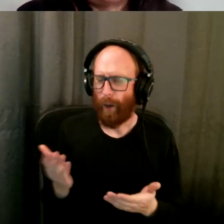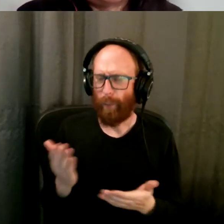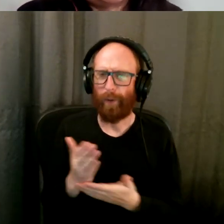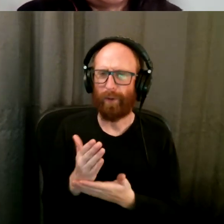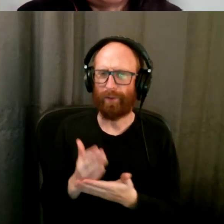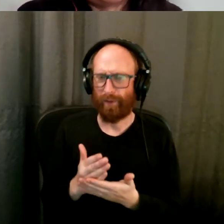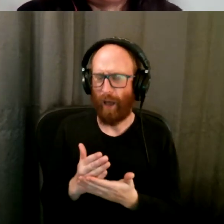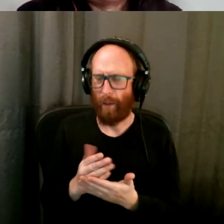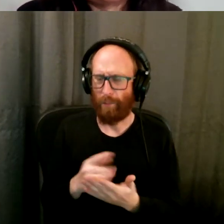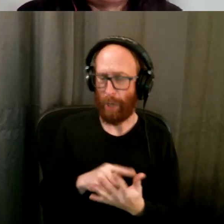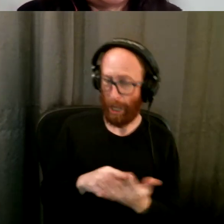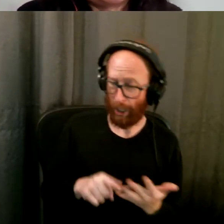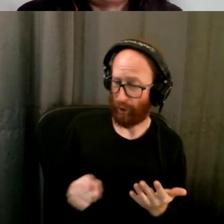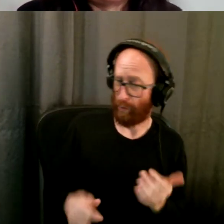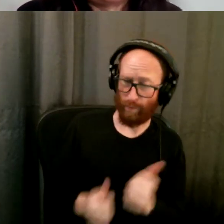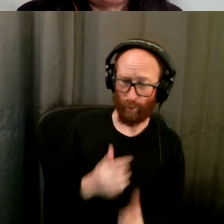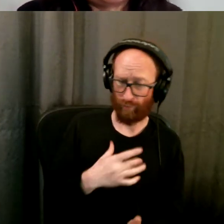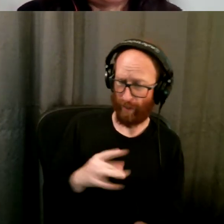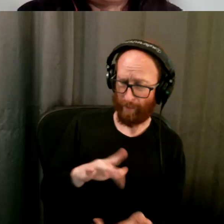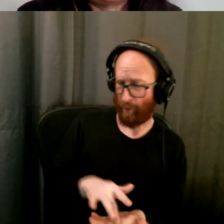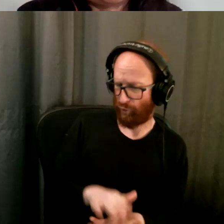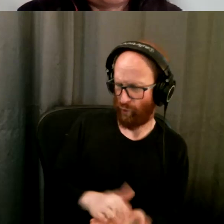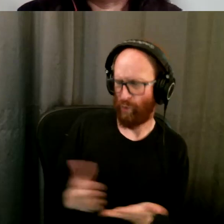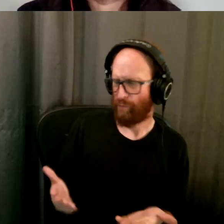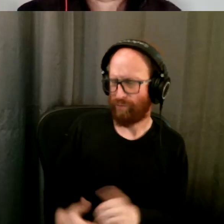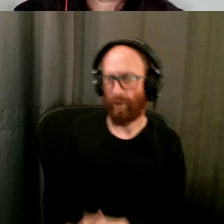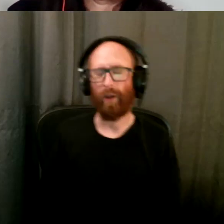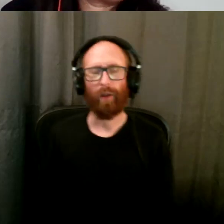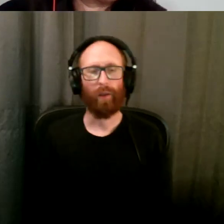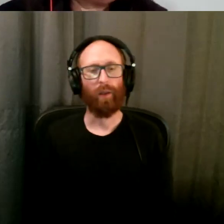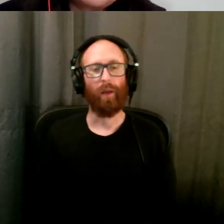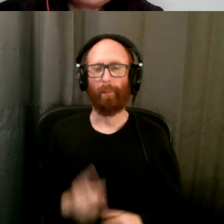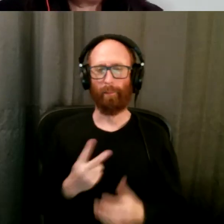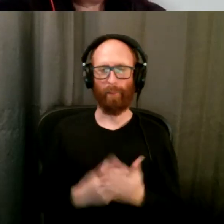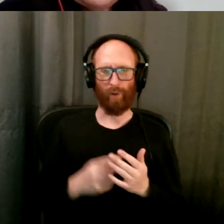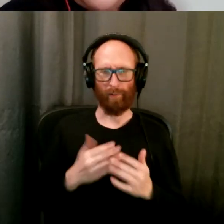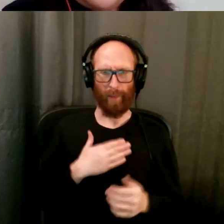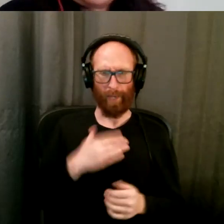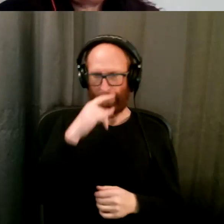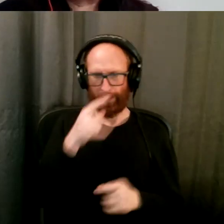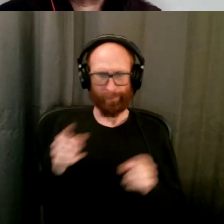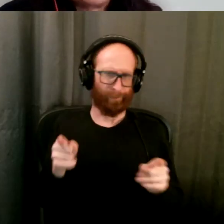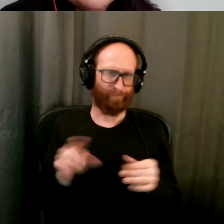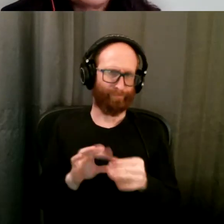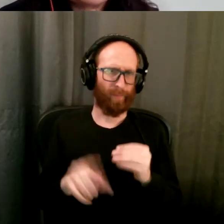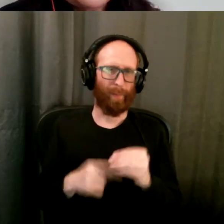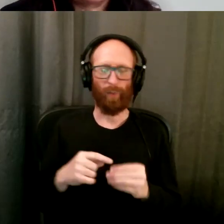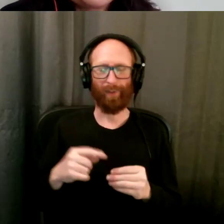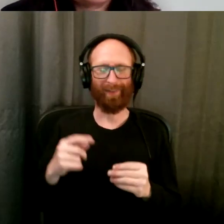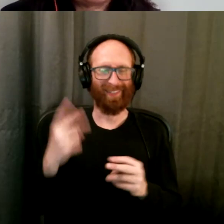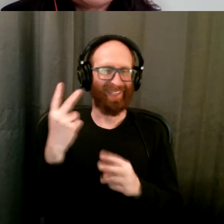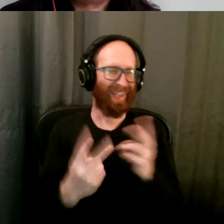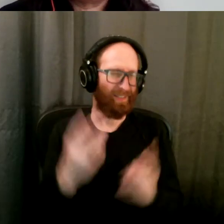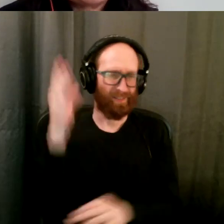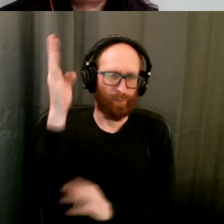you liked most about middle school? And one of the things that they both talked about was guest speakers. They always thought guest speakers